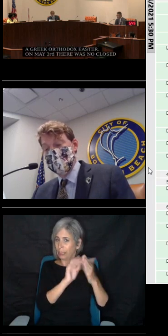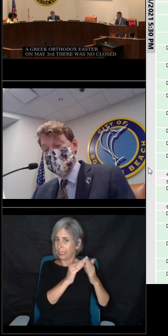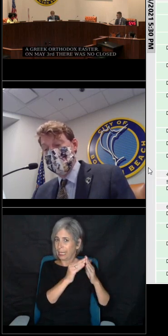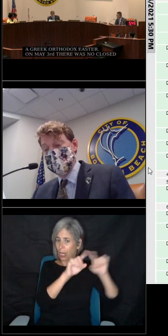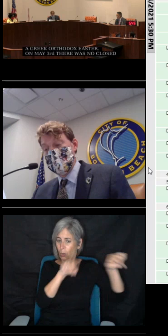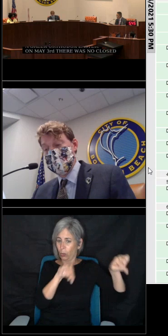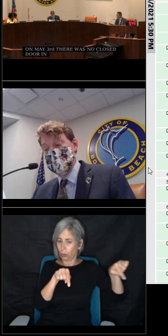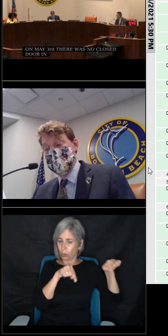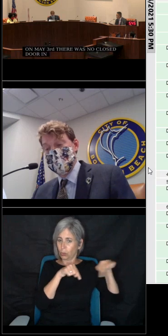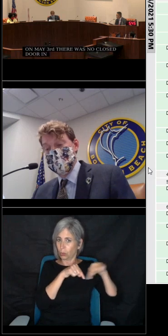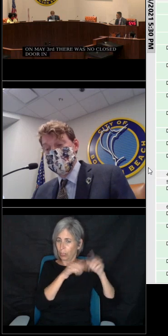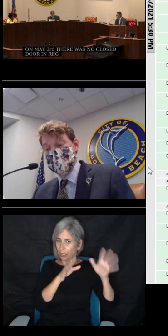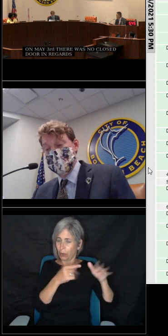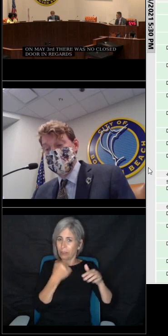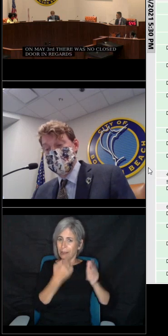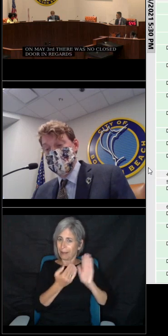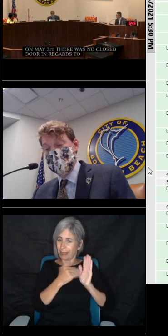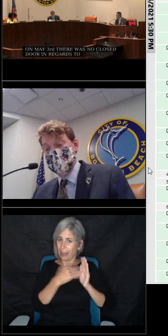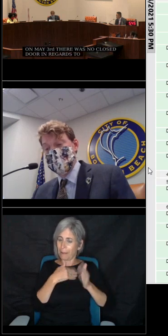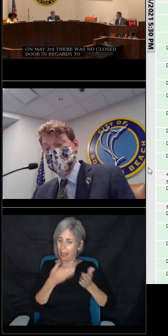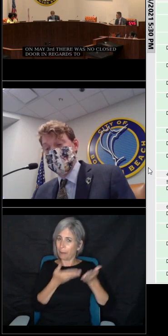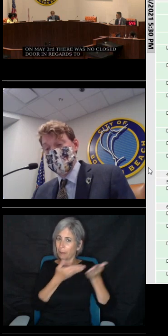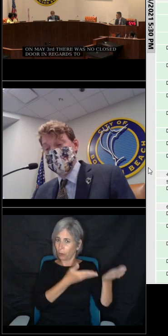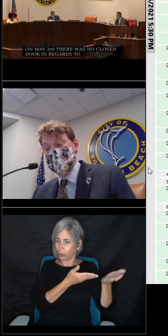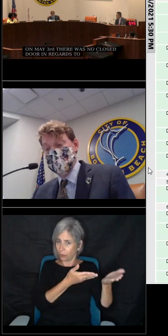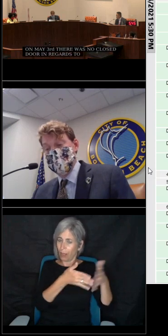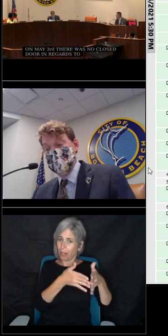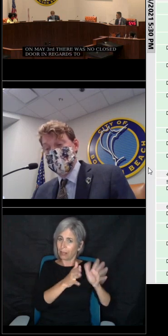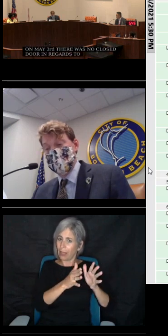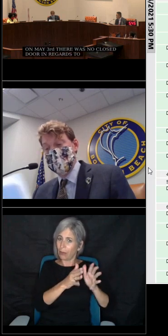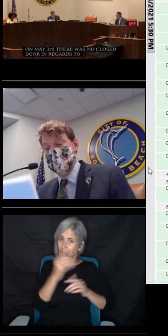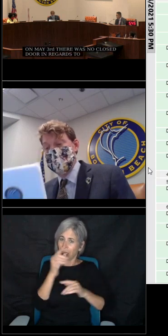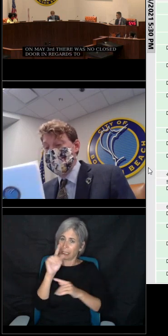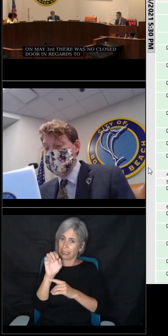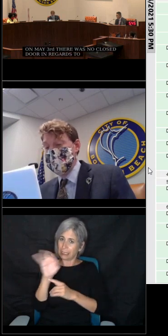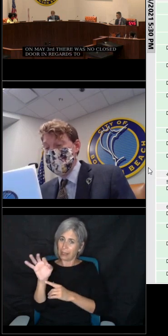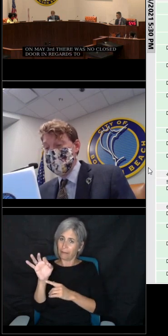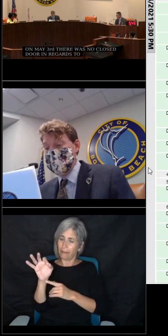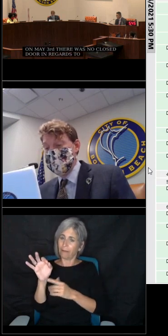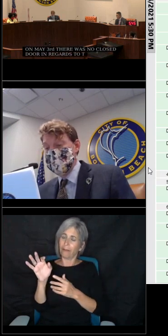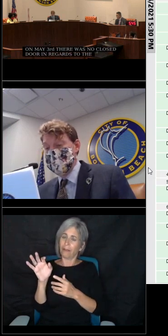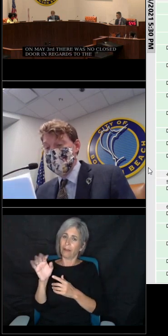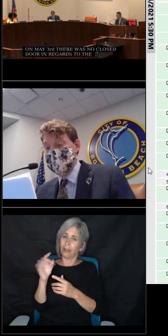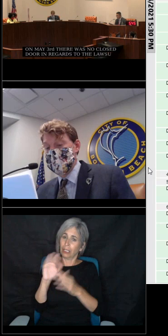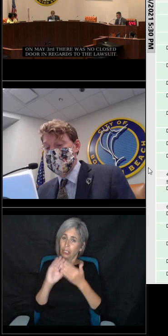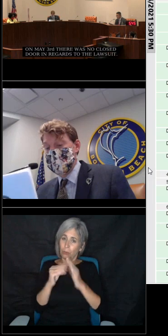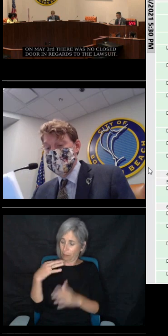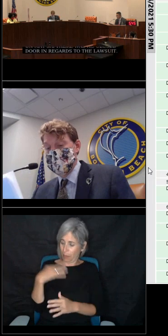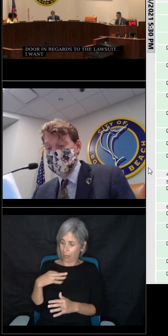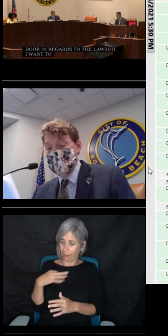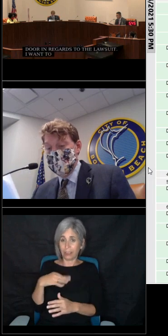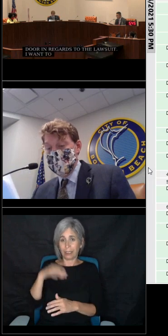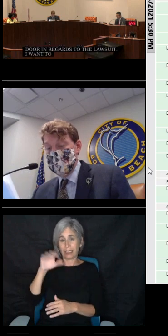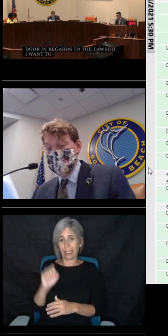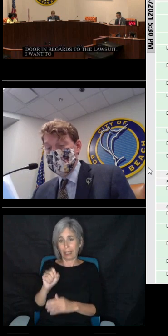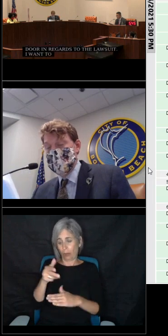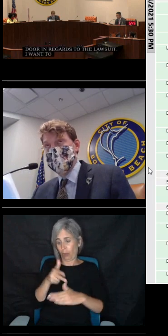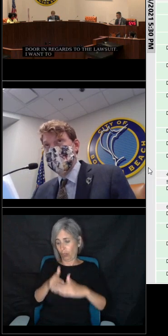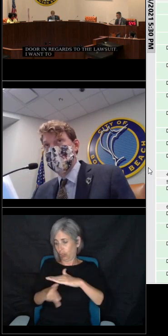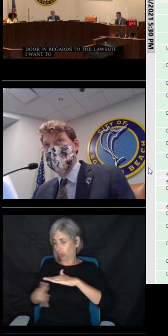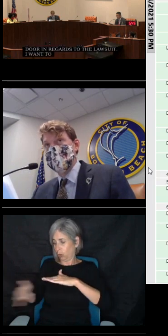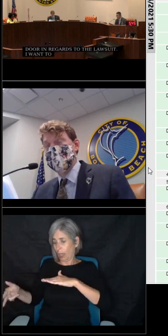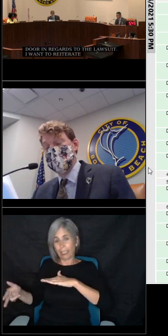want to reiterate my proposal of allowing for TIF for community benefits for the South Garage,